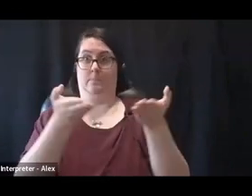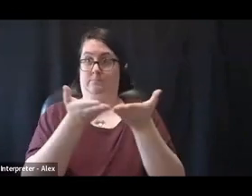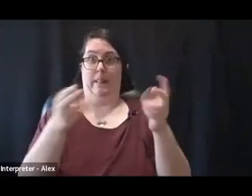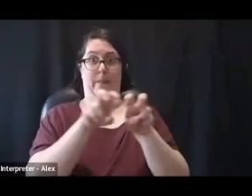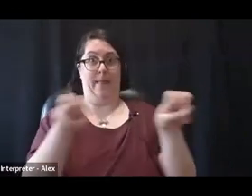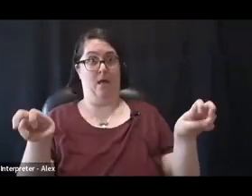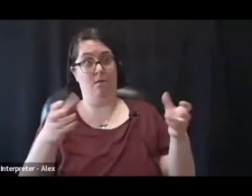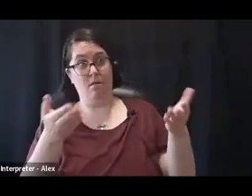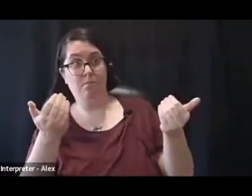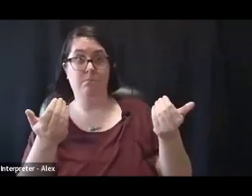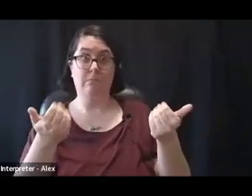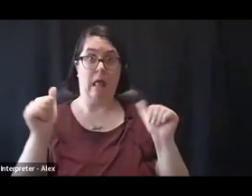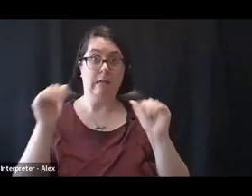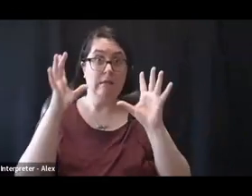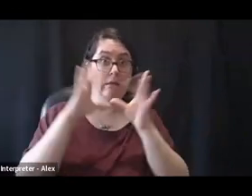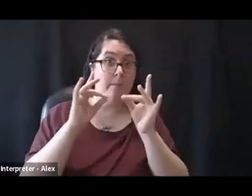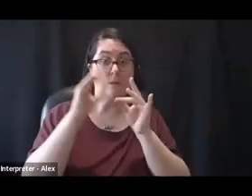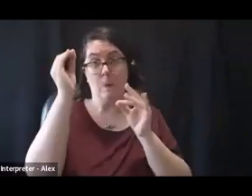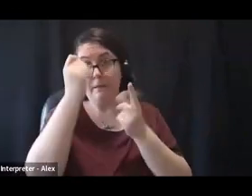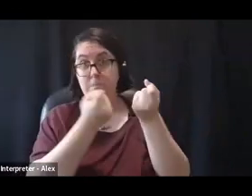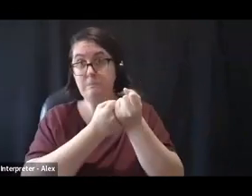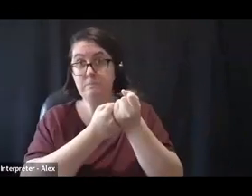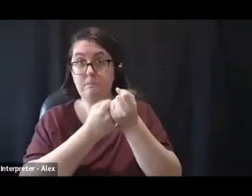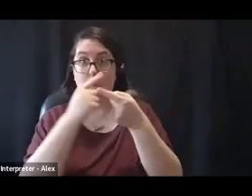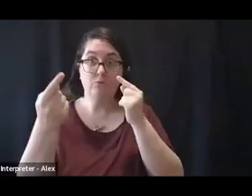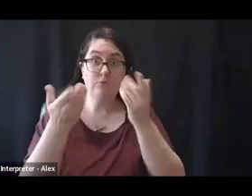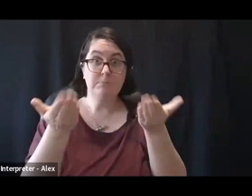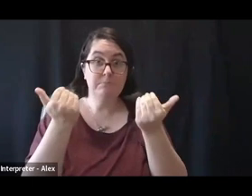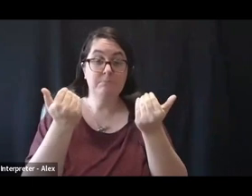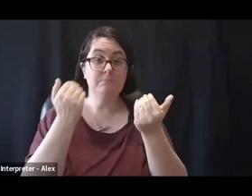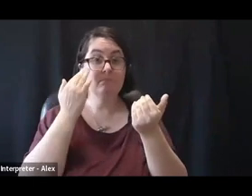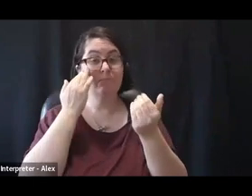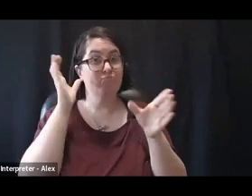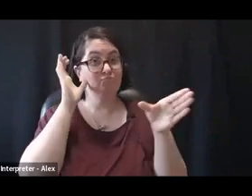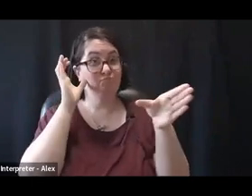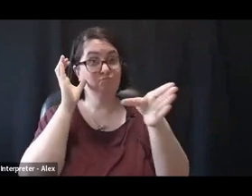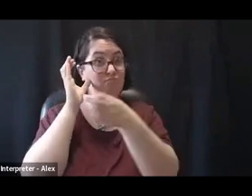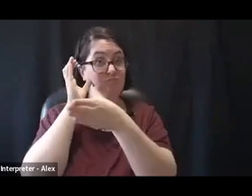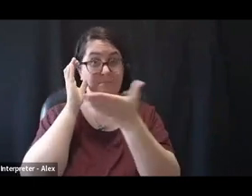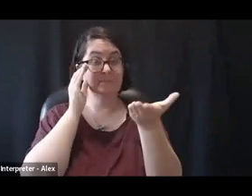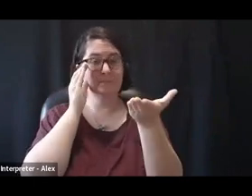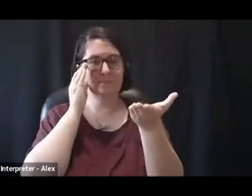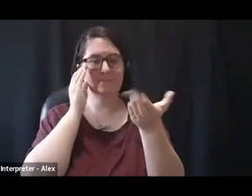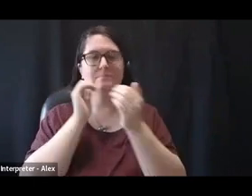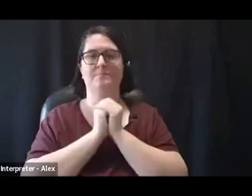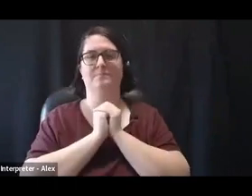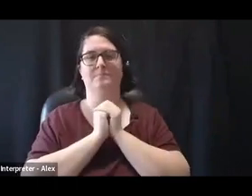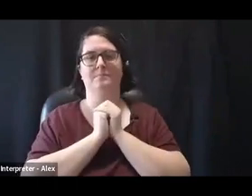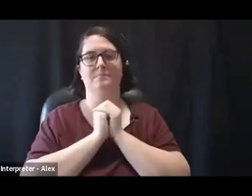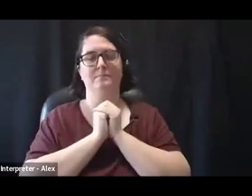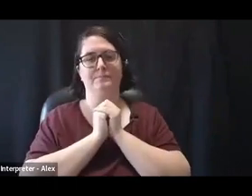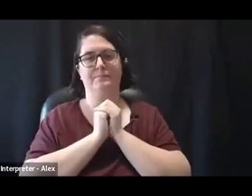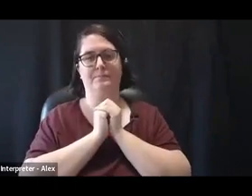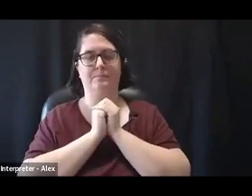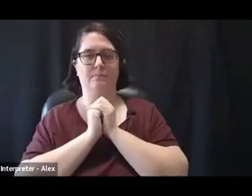Christina, Amanda, Anju, and Heather, if we'd like to listen from you and if you'd like to reclaim your place within